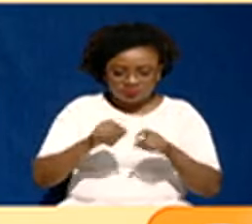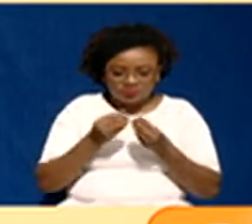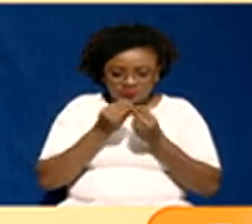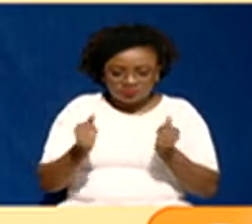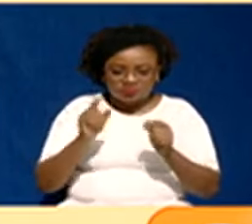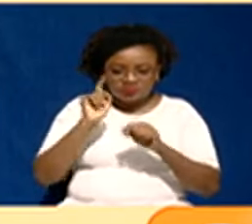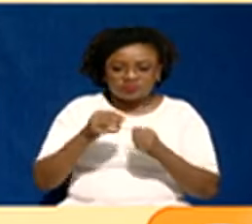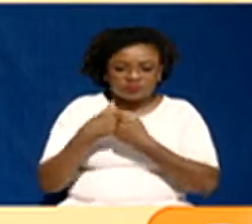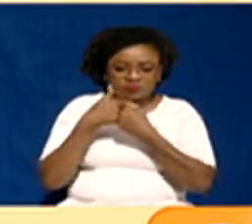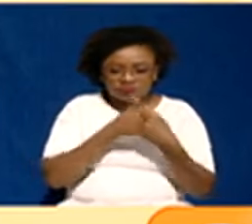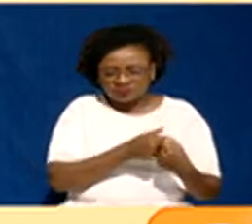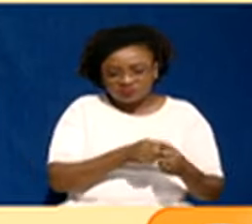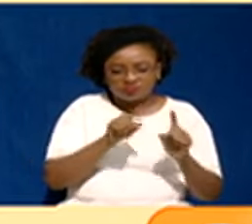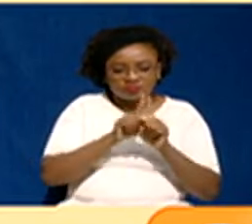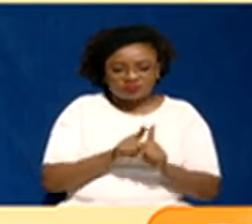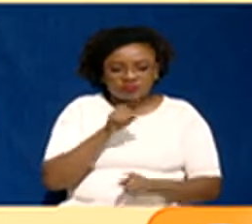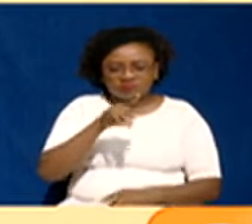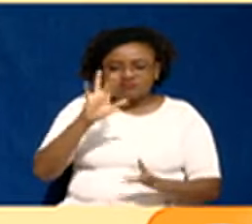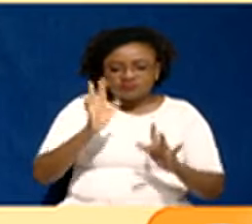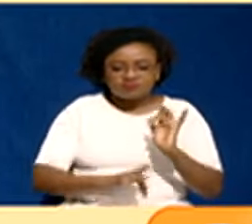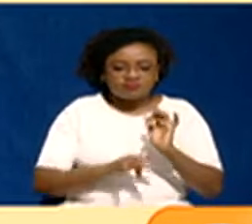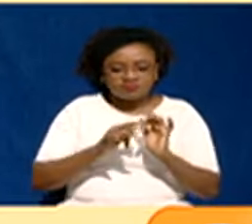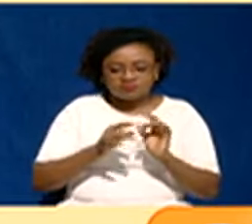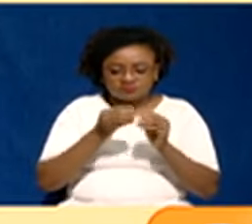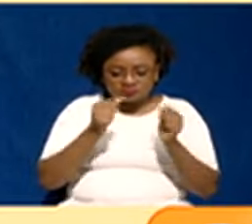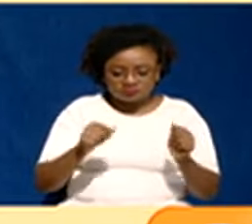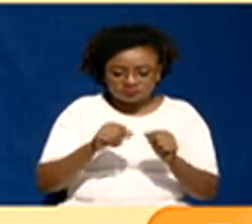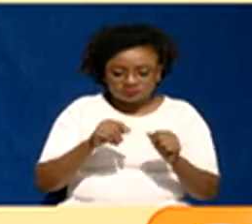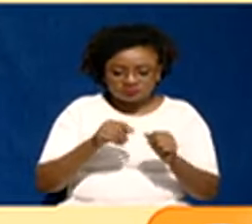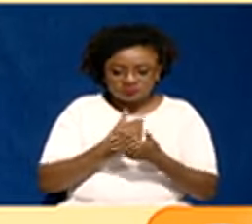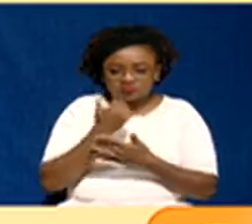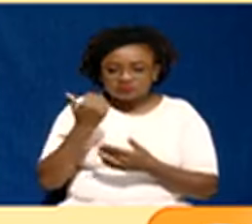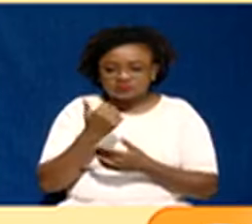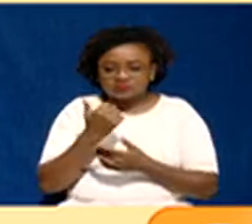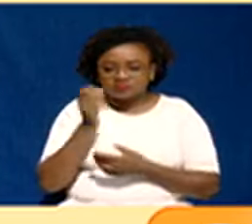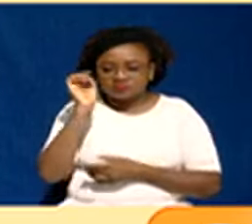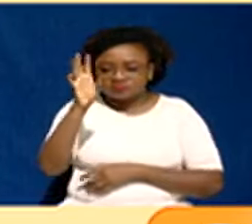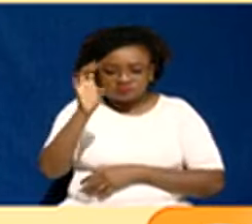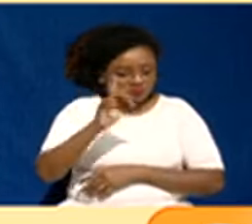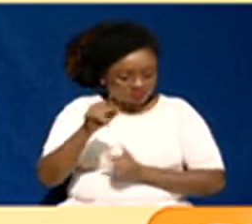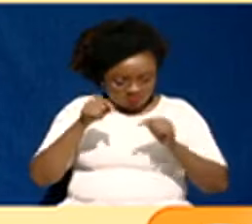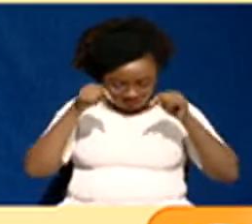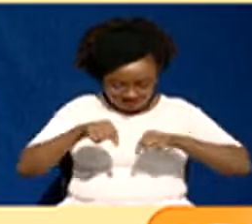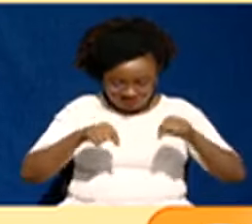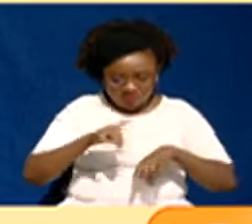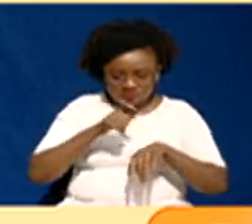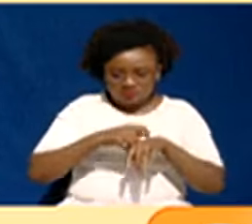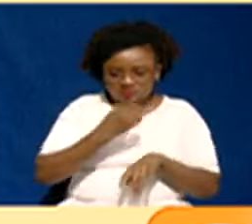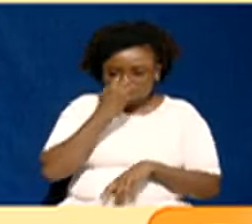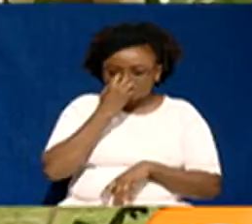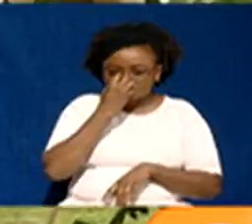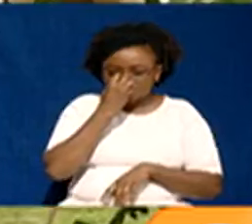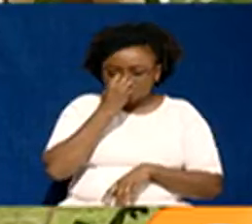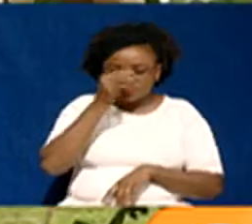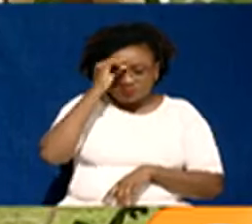have to challenge. And it cannot be done in another time apart from during this time of Kenya Kwanza